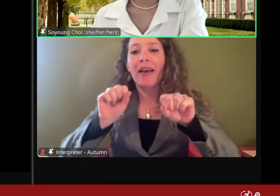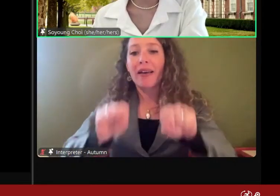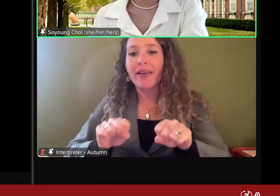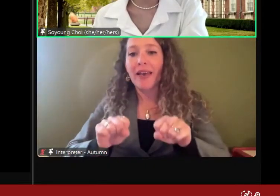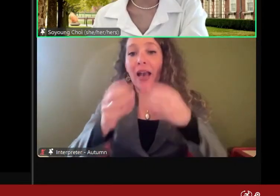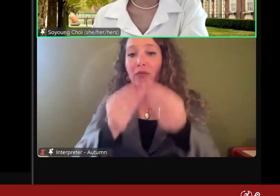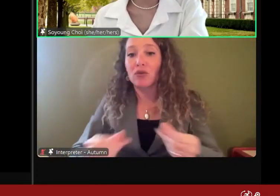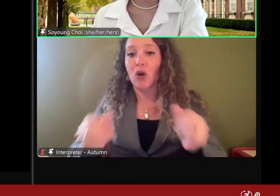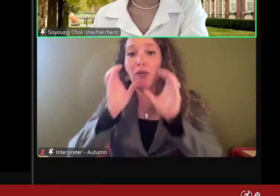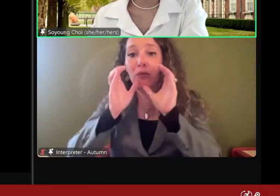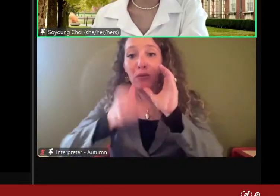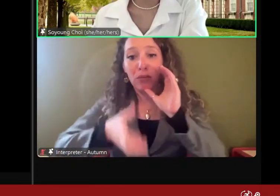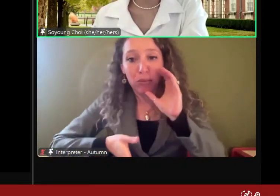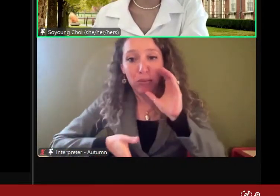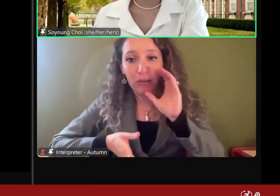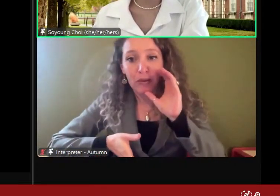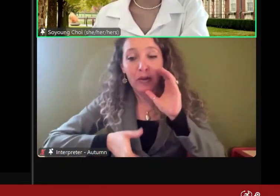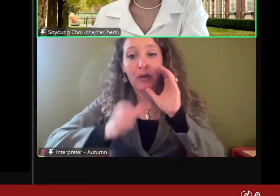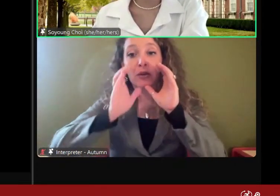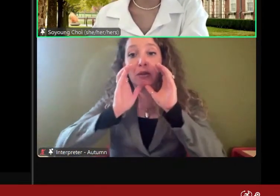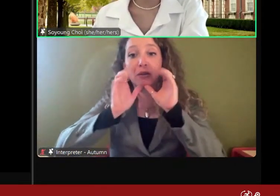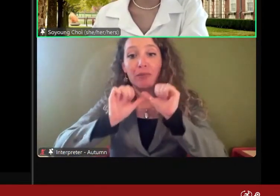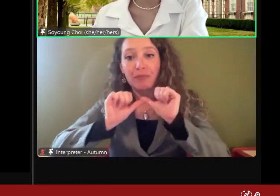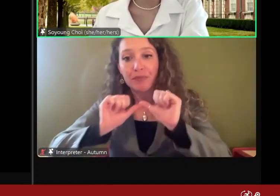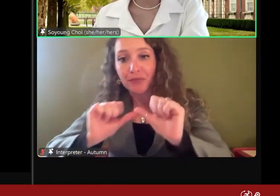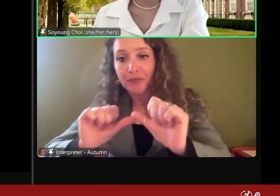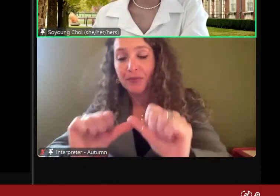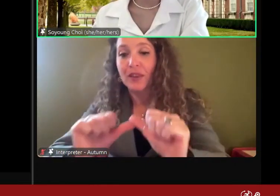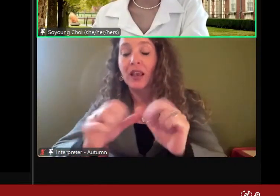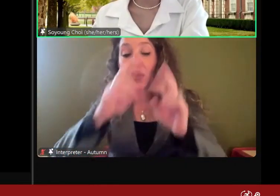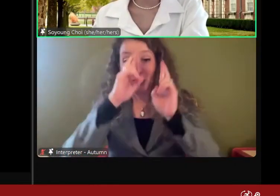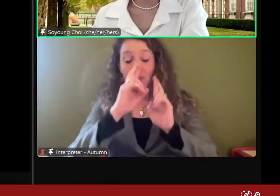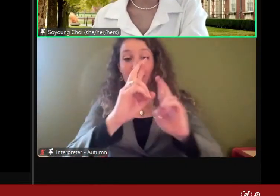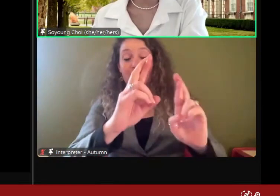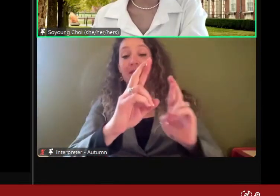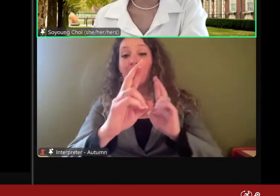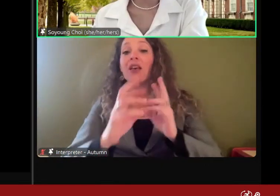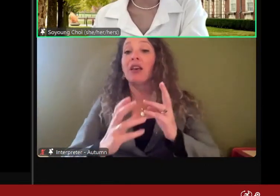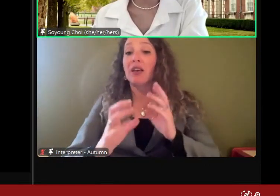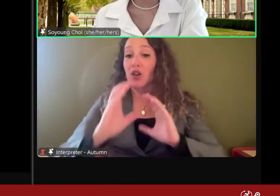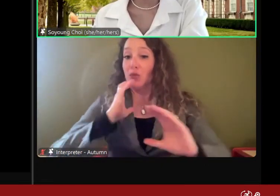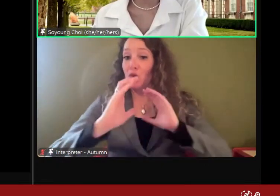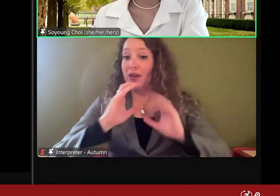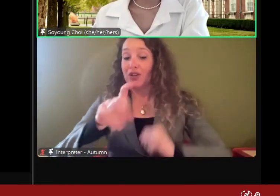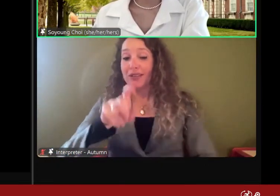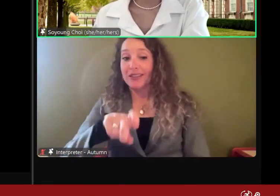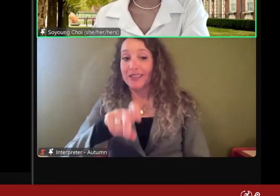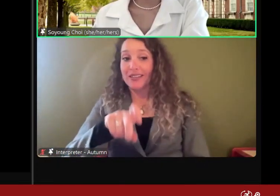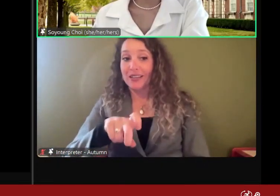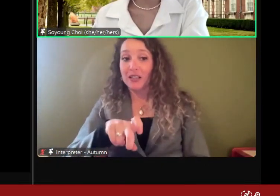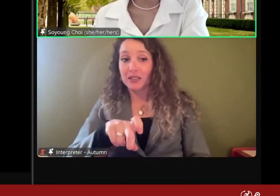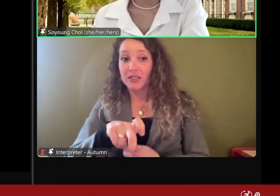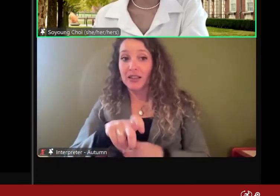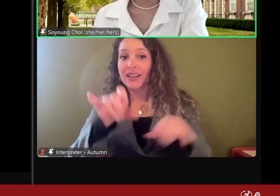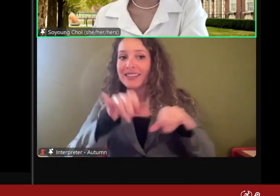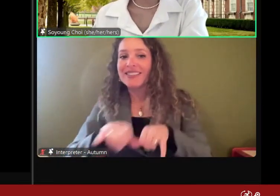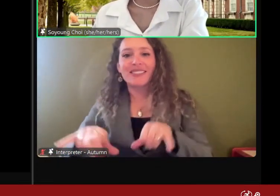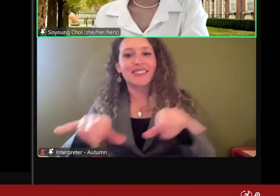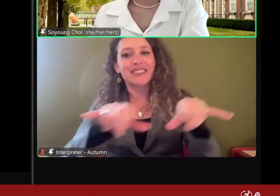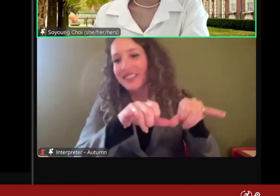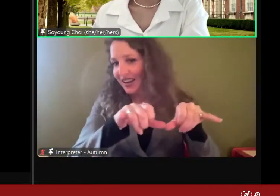shows that we respect each patient's communication needs as a standard part of care, not an